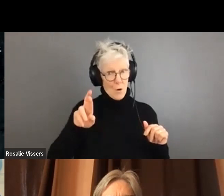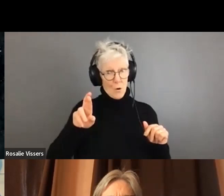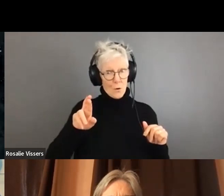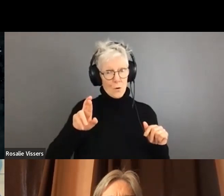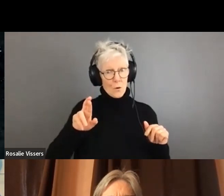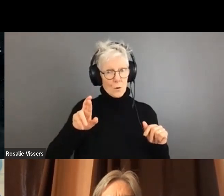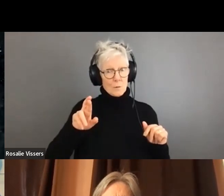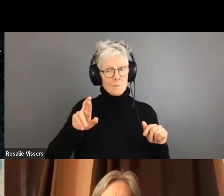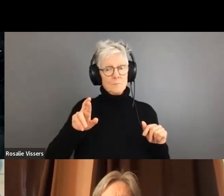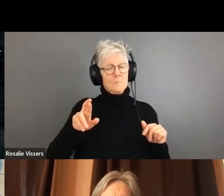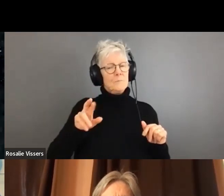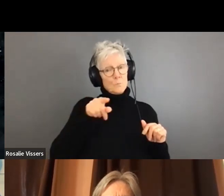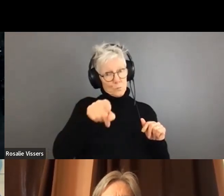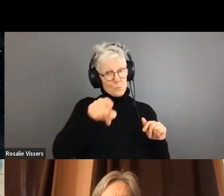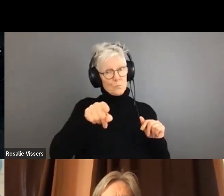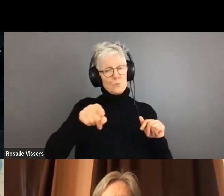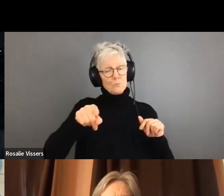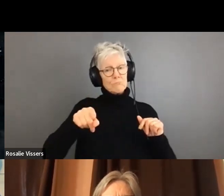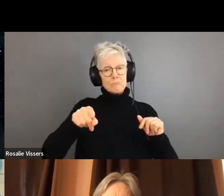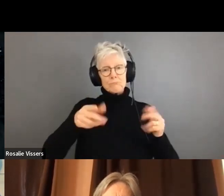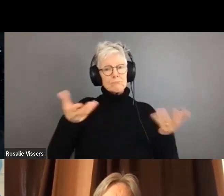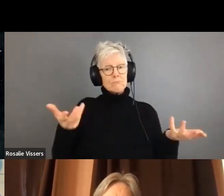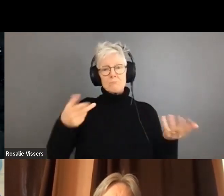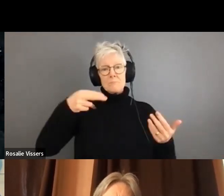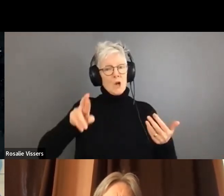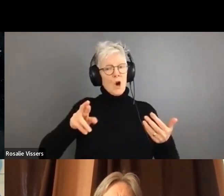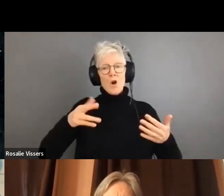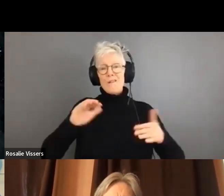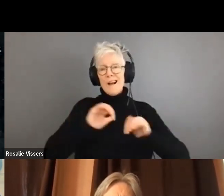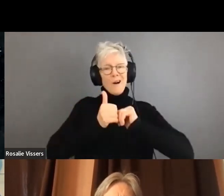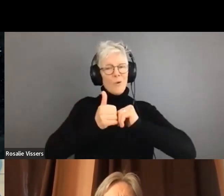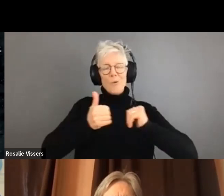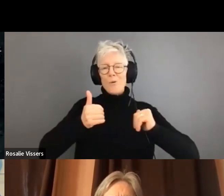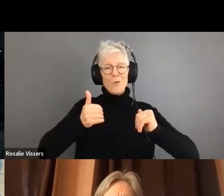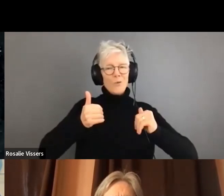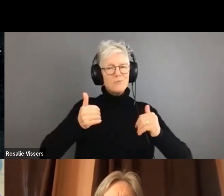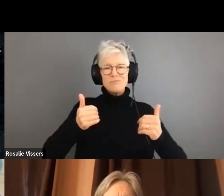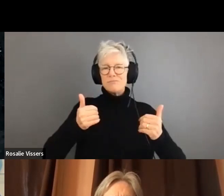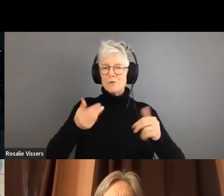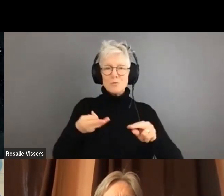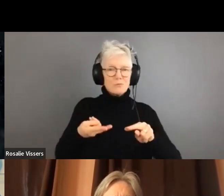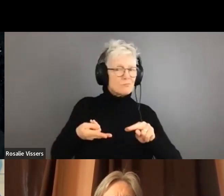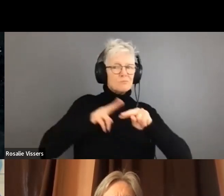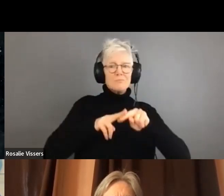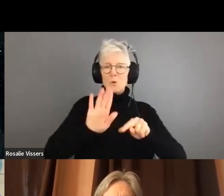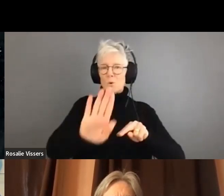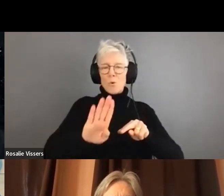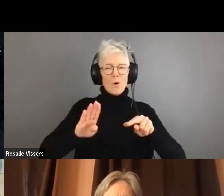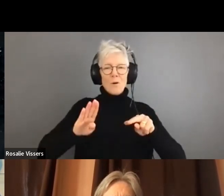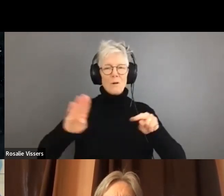have you found were particularly successful for sort of raising profile of the podcast?